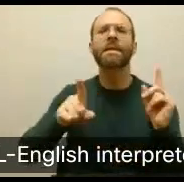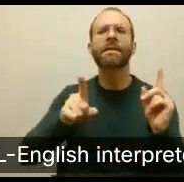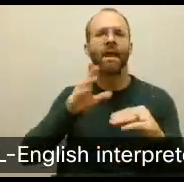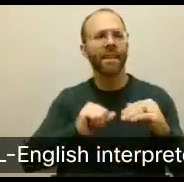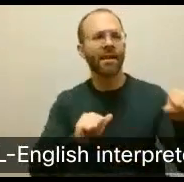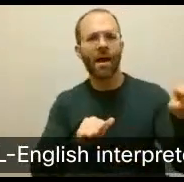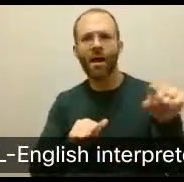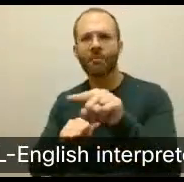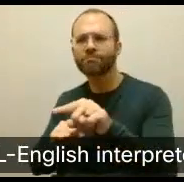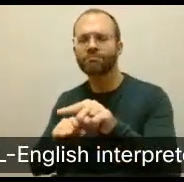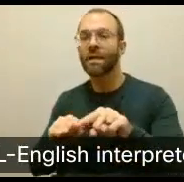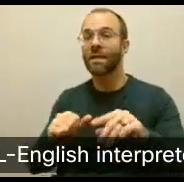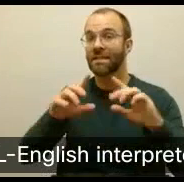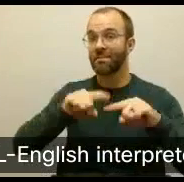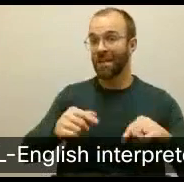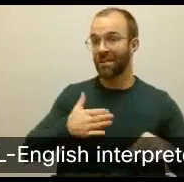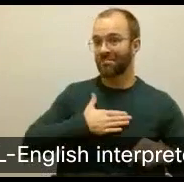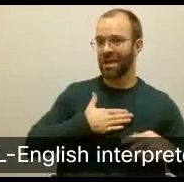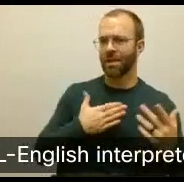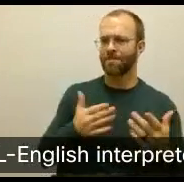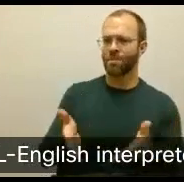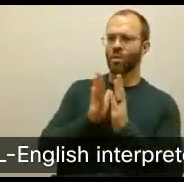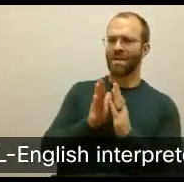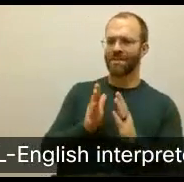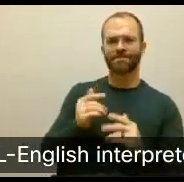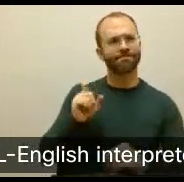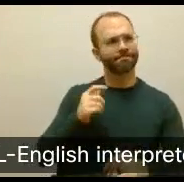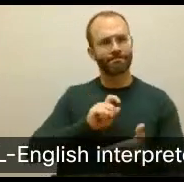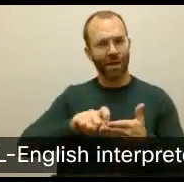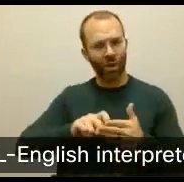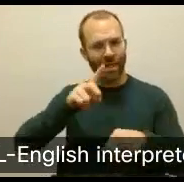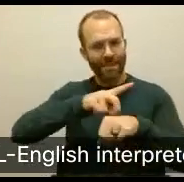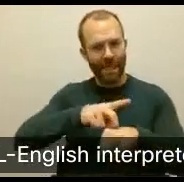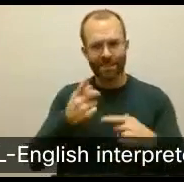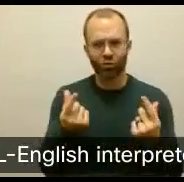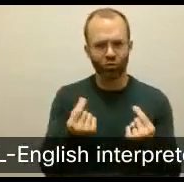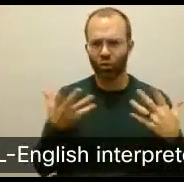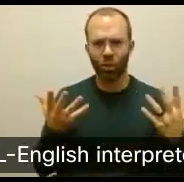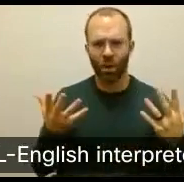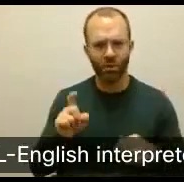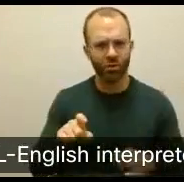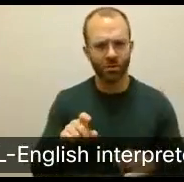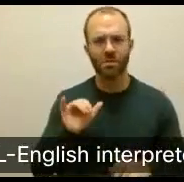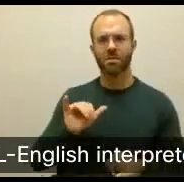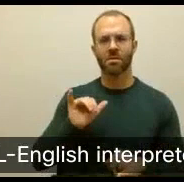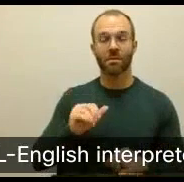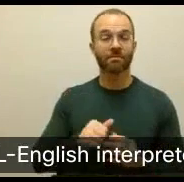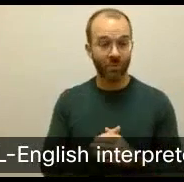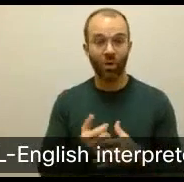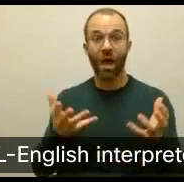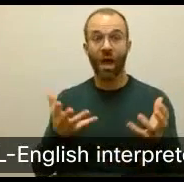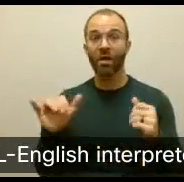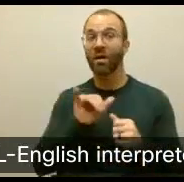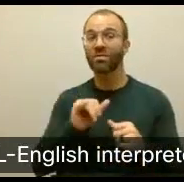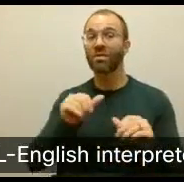what it is I'm being asked to do, what the specific focus of my writing task is. as I say that, I do want to emphasize